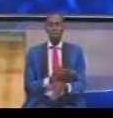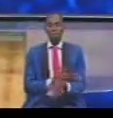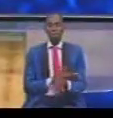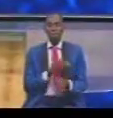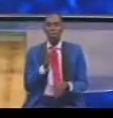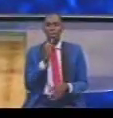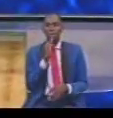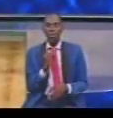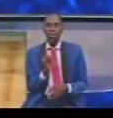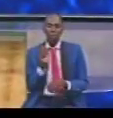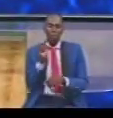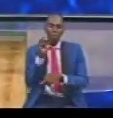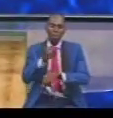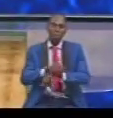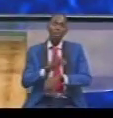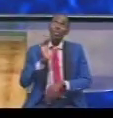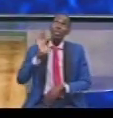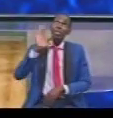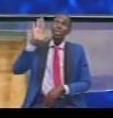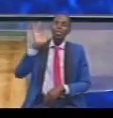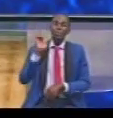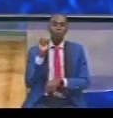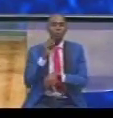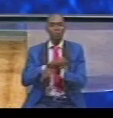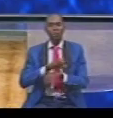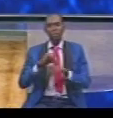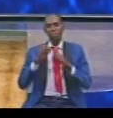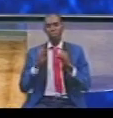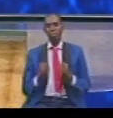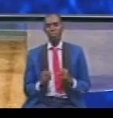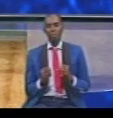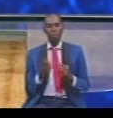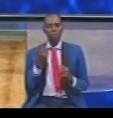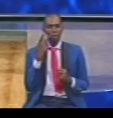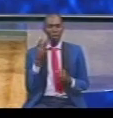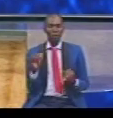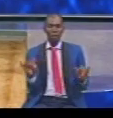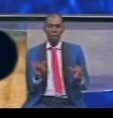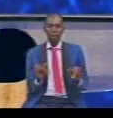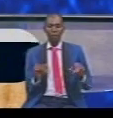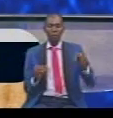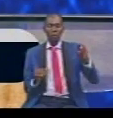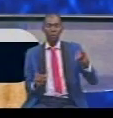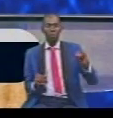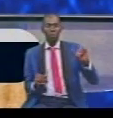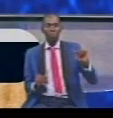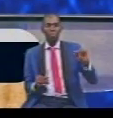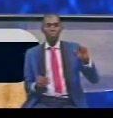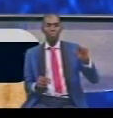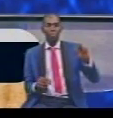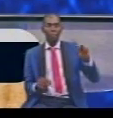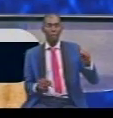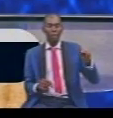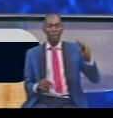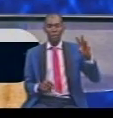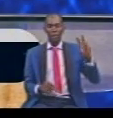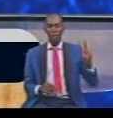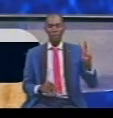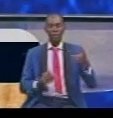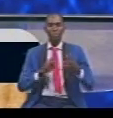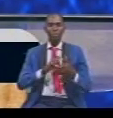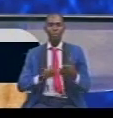prevailing inner power. We're coming to Mark chapter 6,